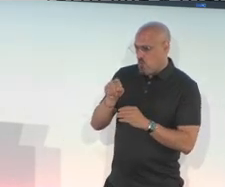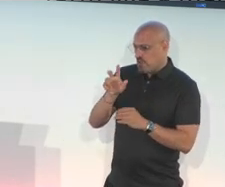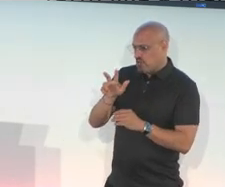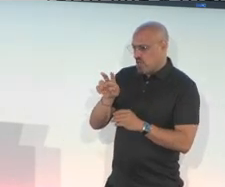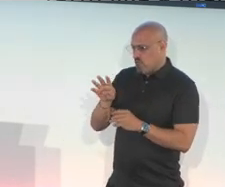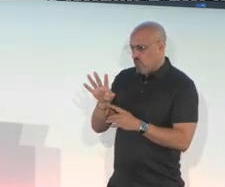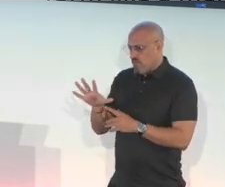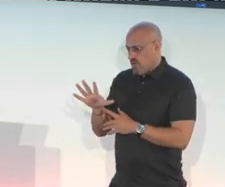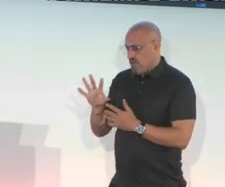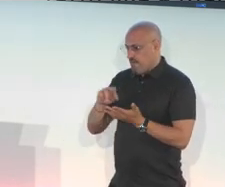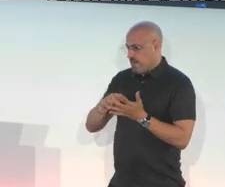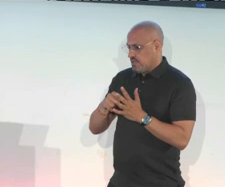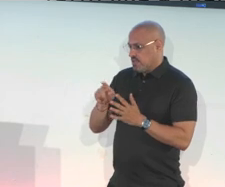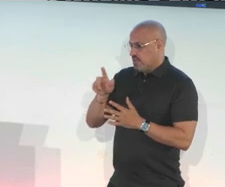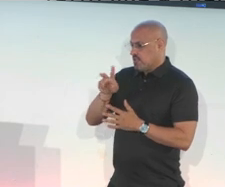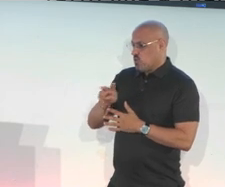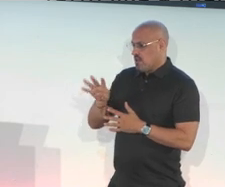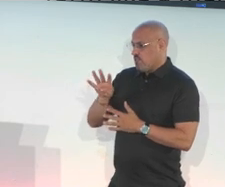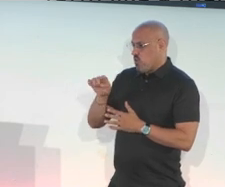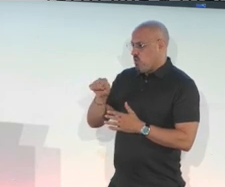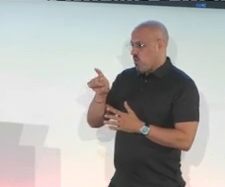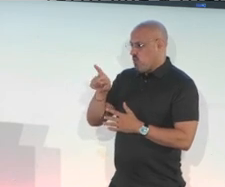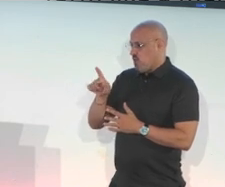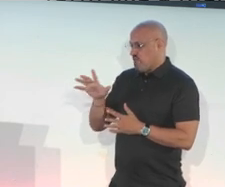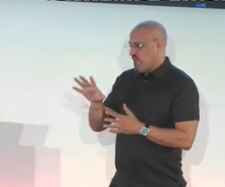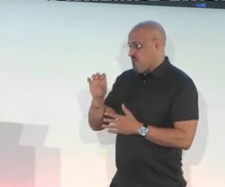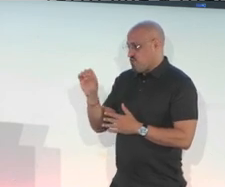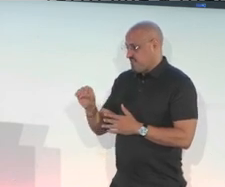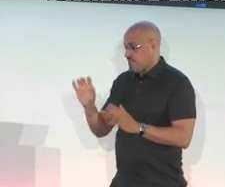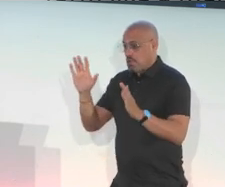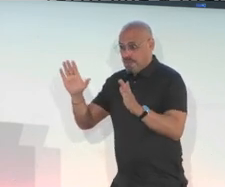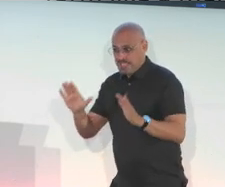0.345, so that's 34.5%. That's amazing.